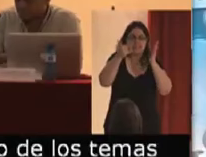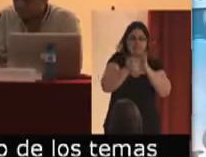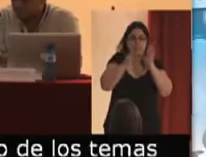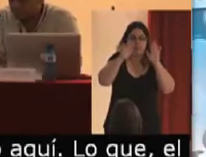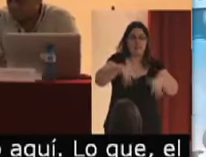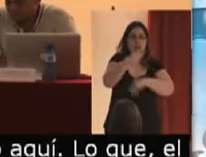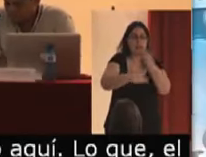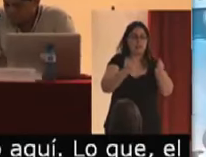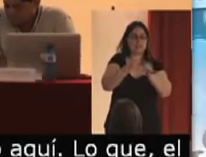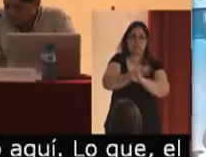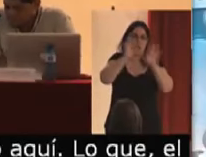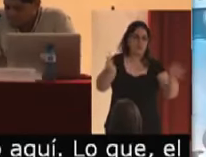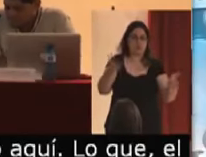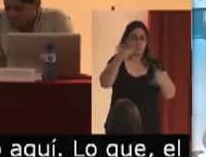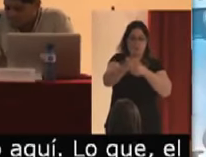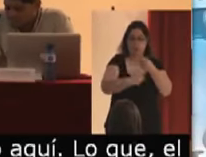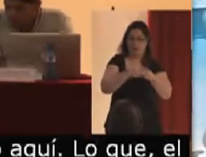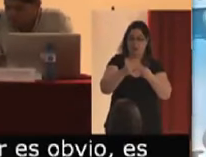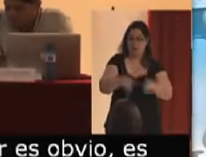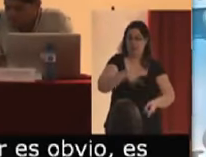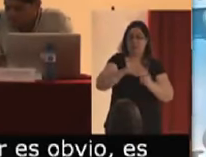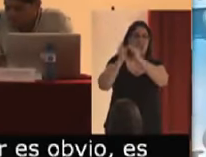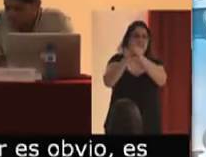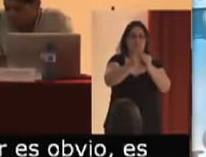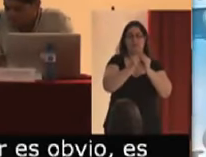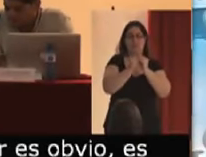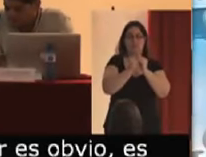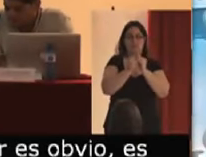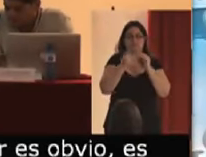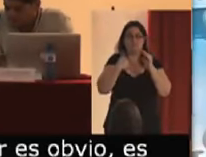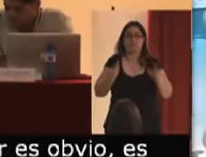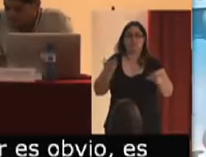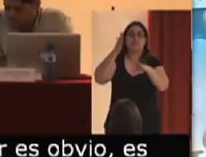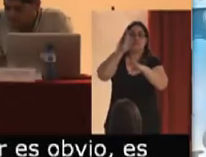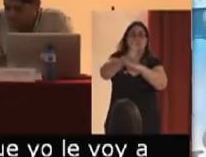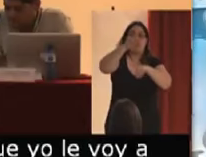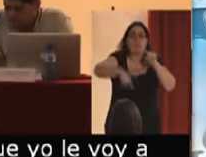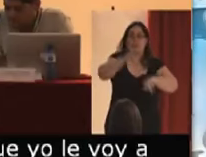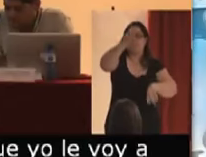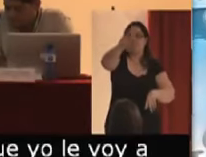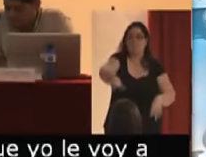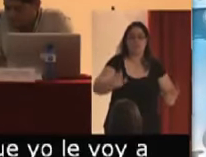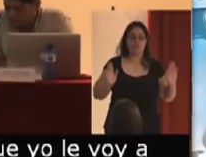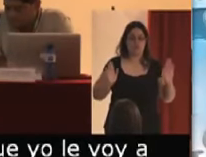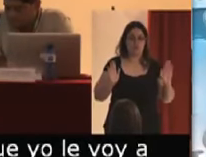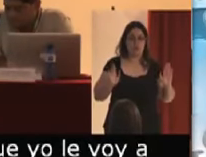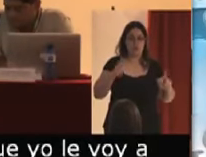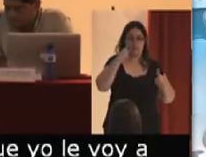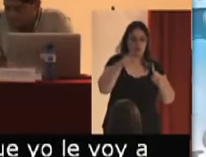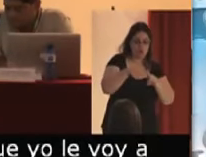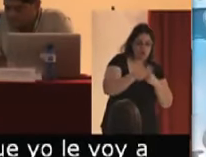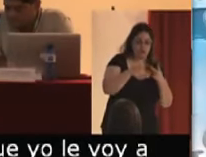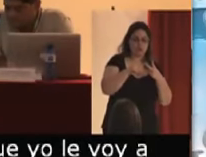subjects that we have mentioned here. So what the system does is obvious. It uses a standard. And then what I